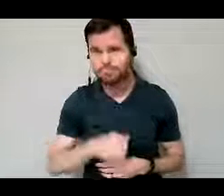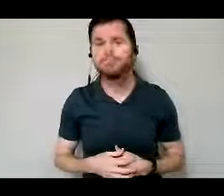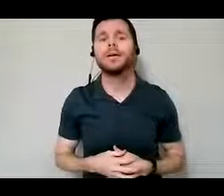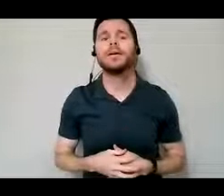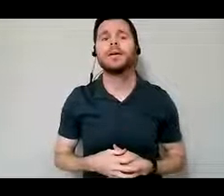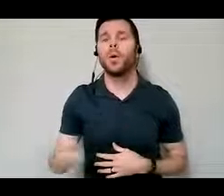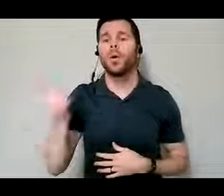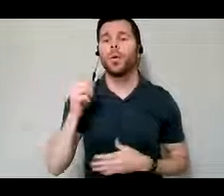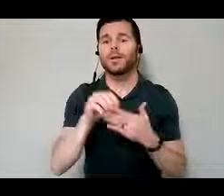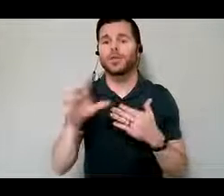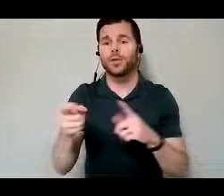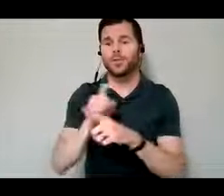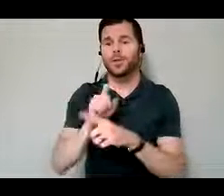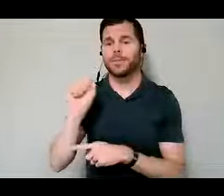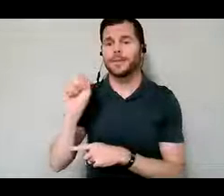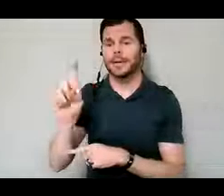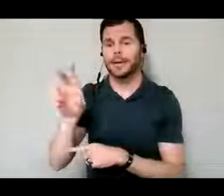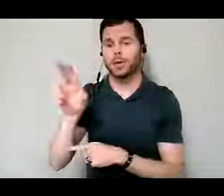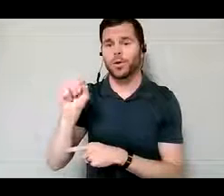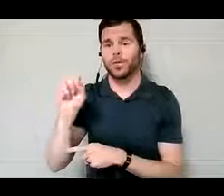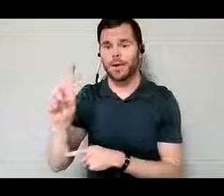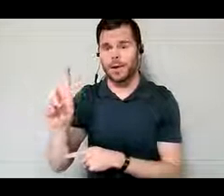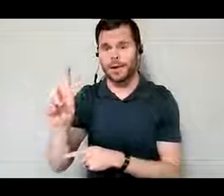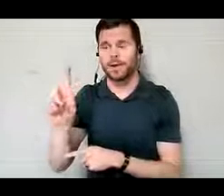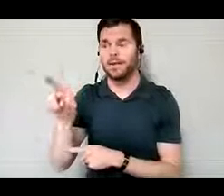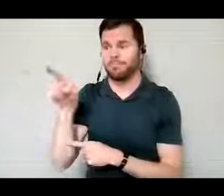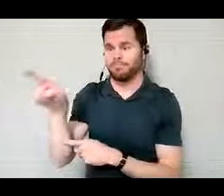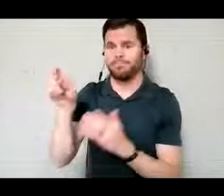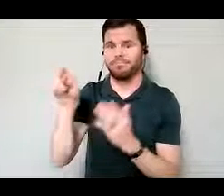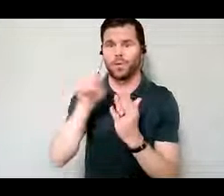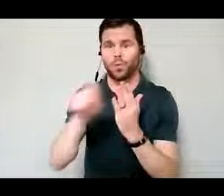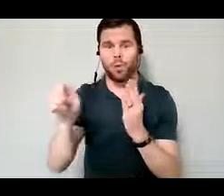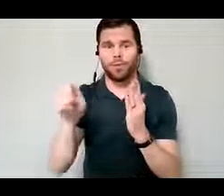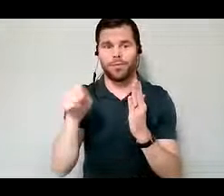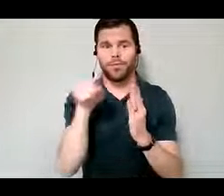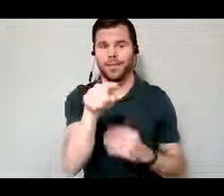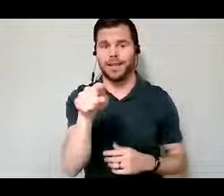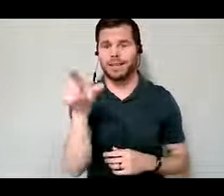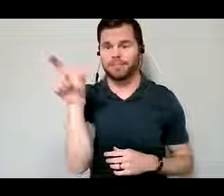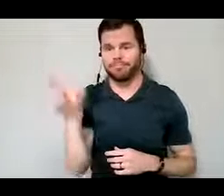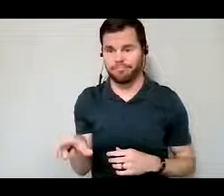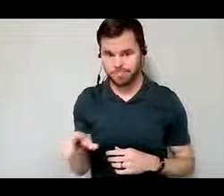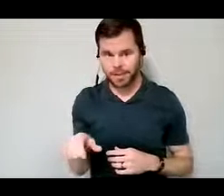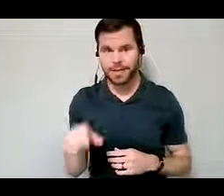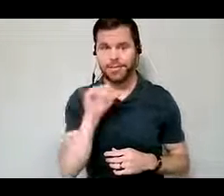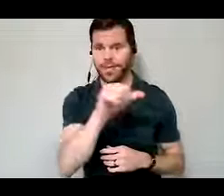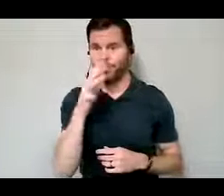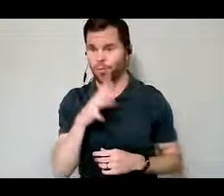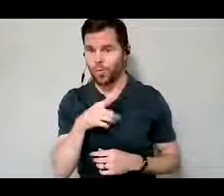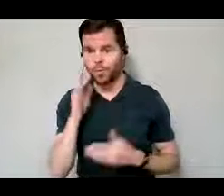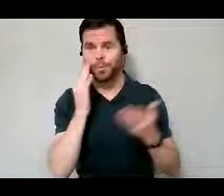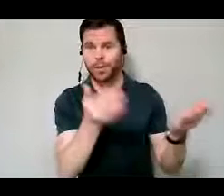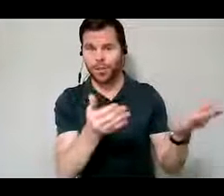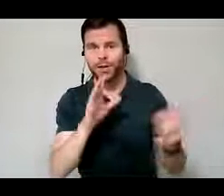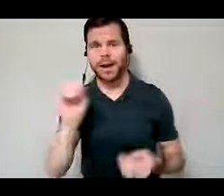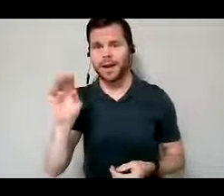Diego Unified running this panel. So the lady who did it is going to be there, Ann Bailey,